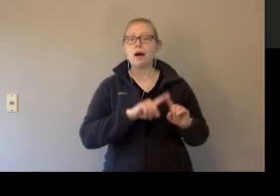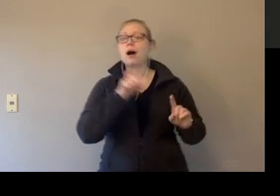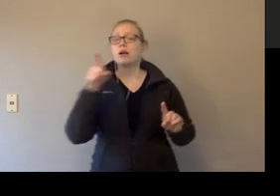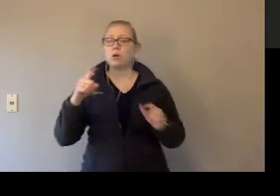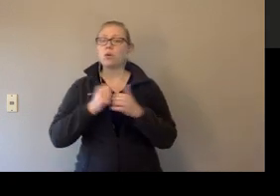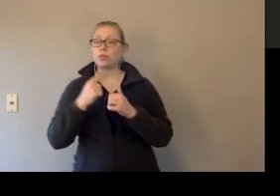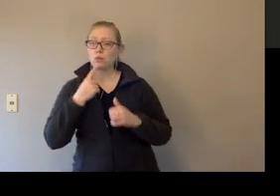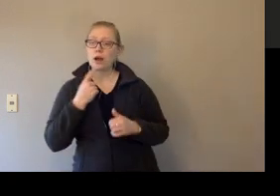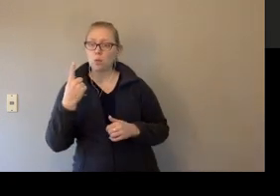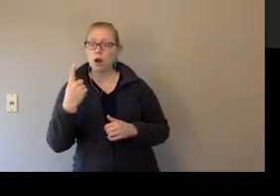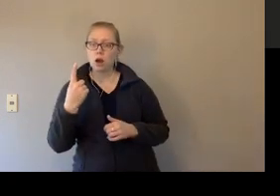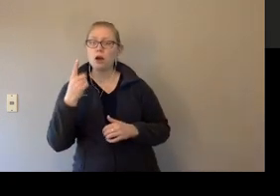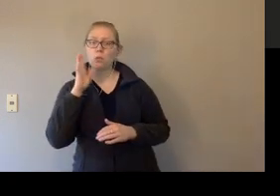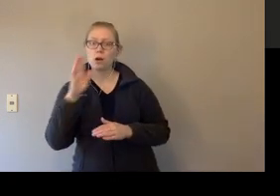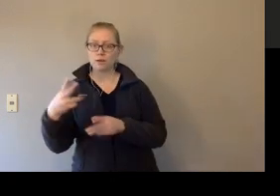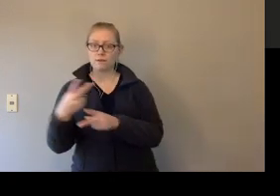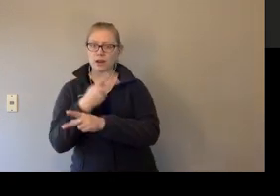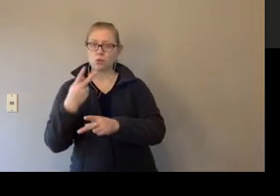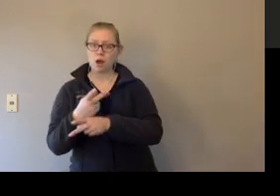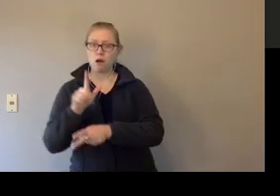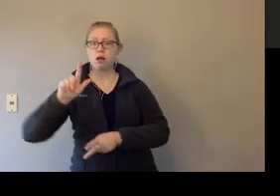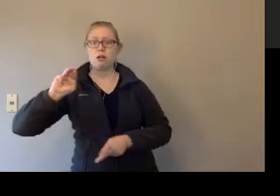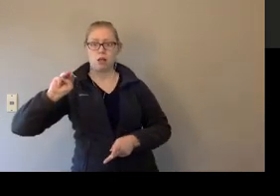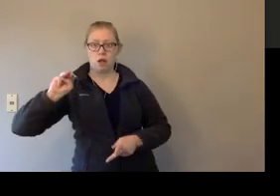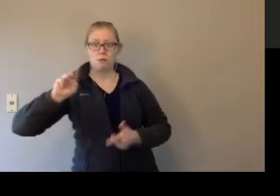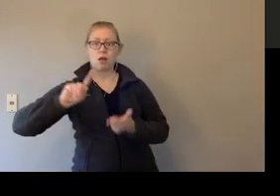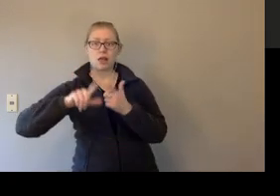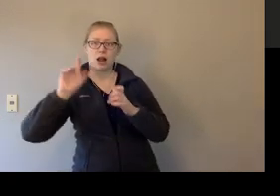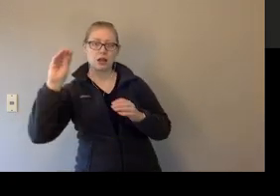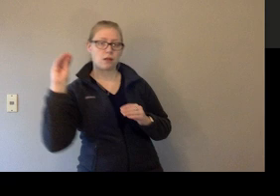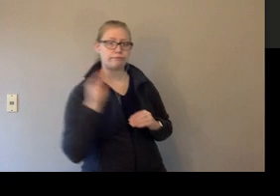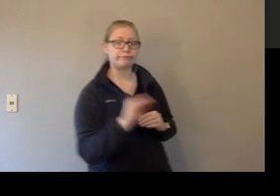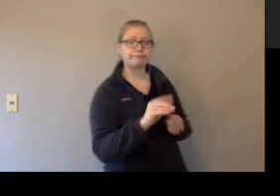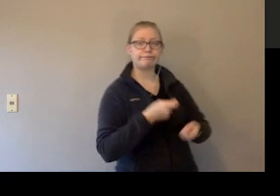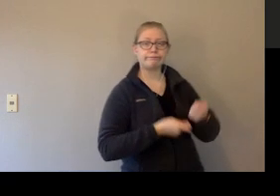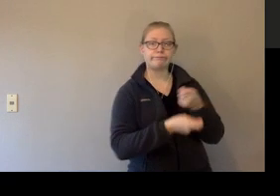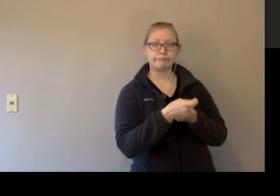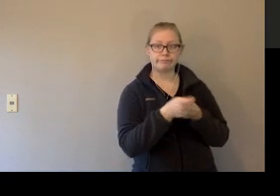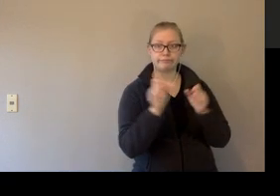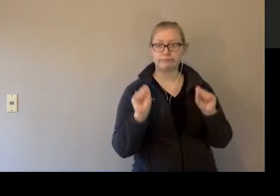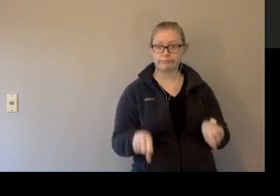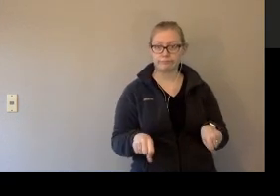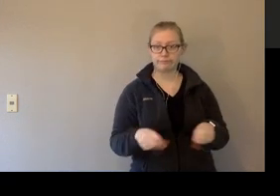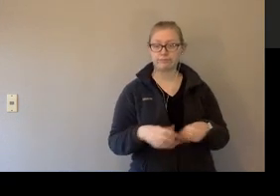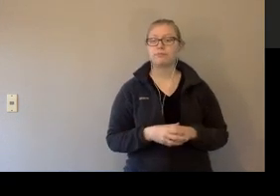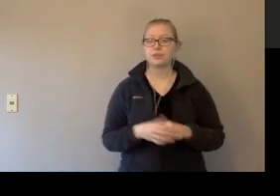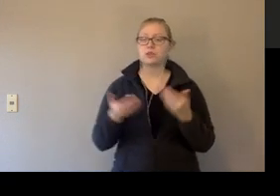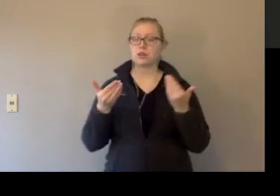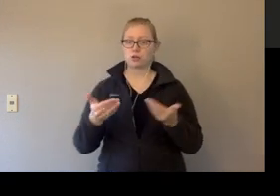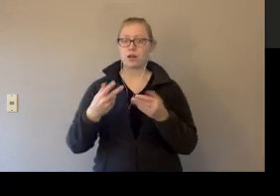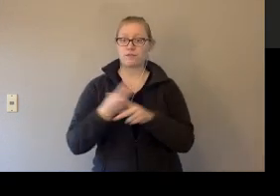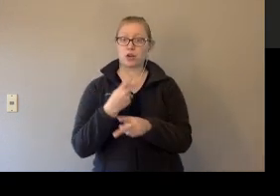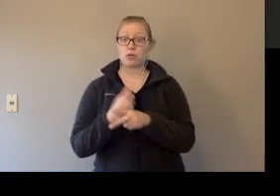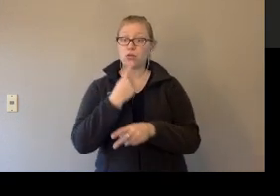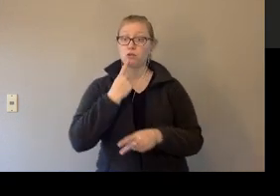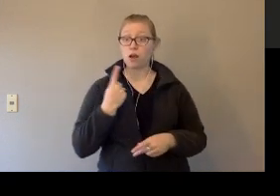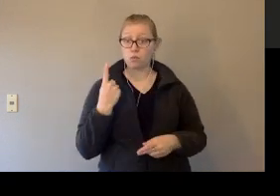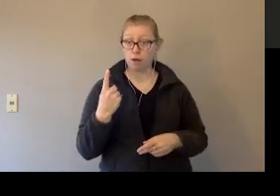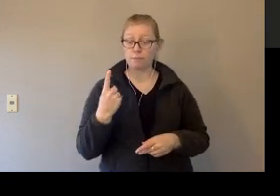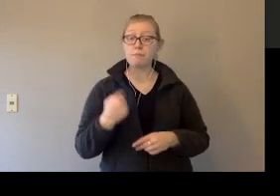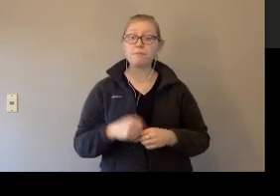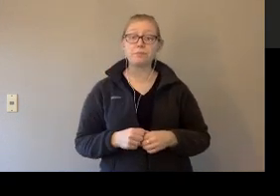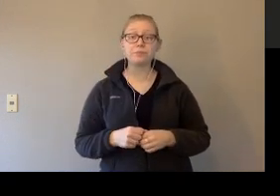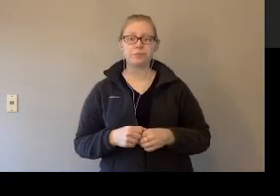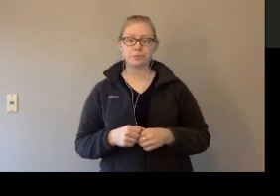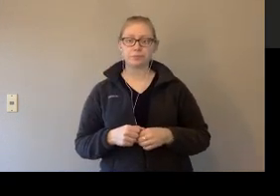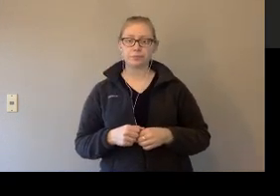that answer right here. So let's go ahead and figure out the one that we did in red. So I need to